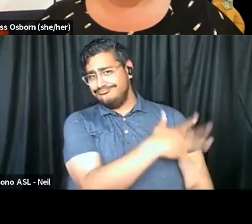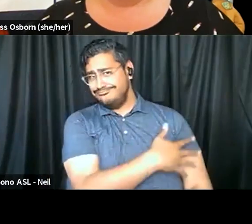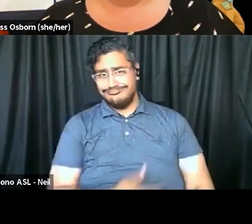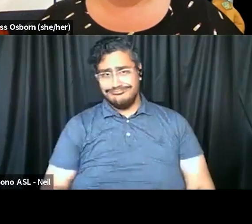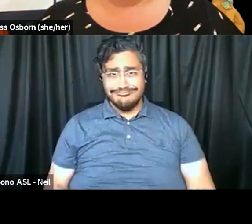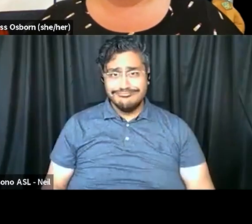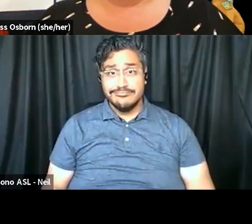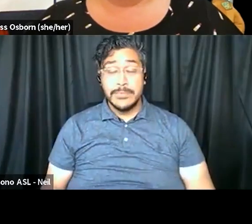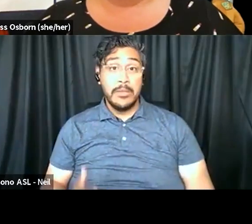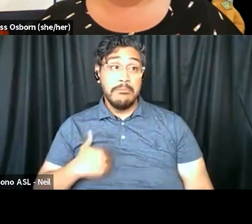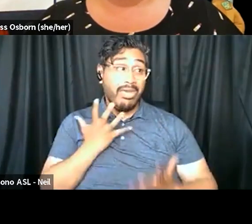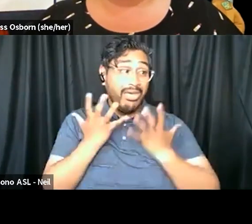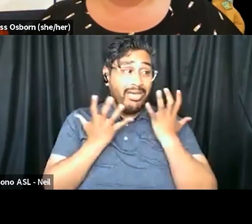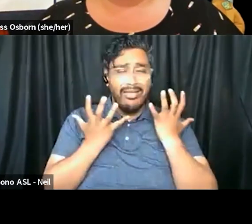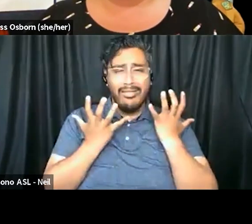feel ashamed.